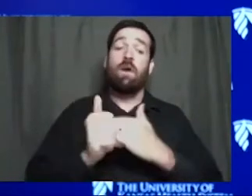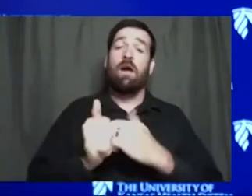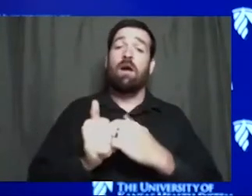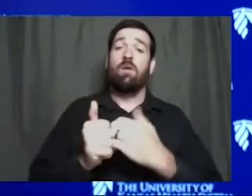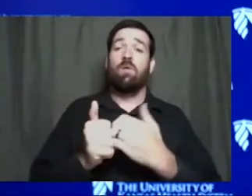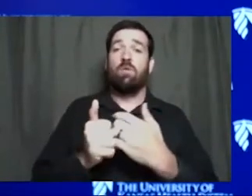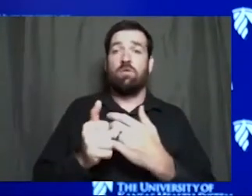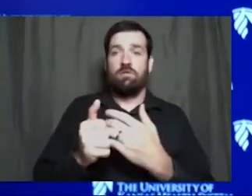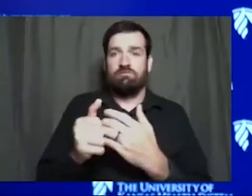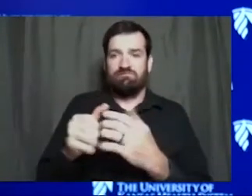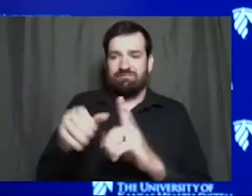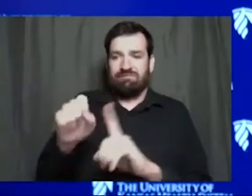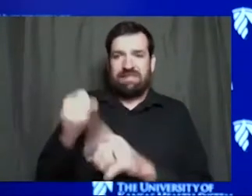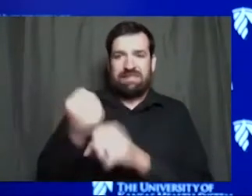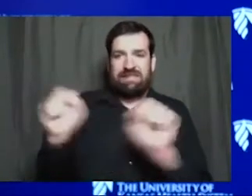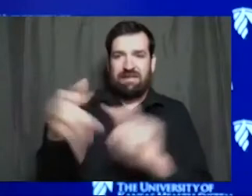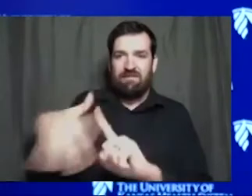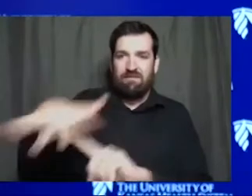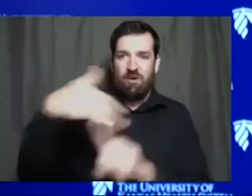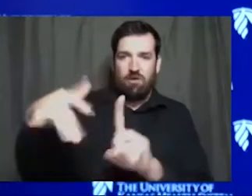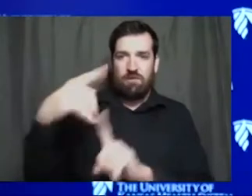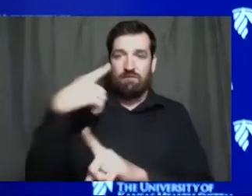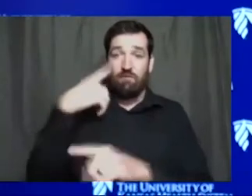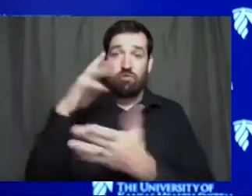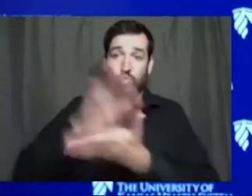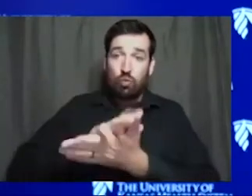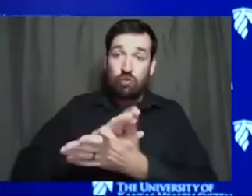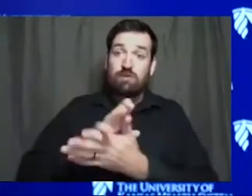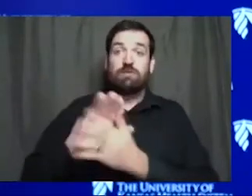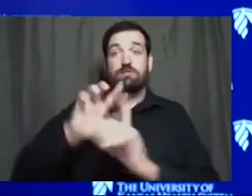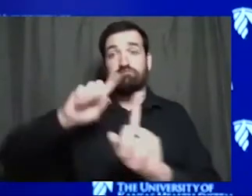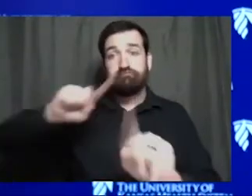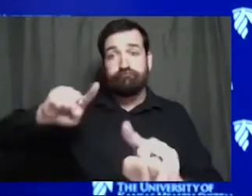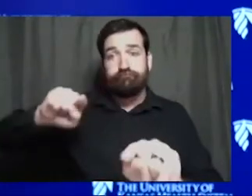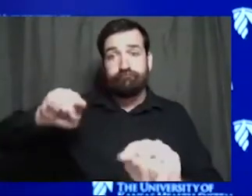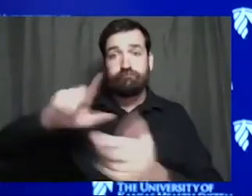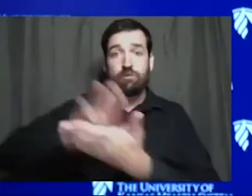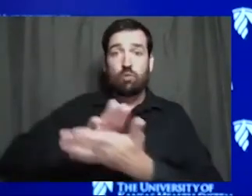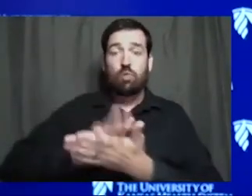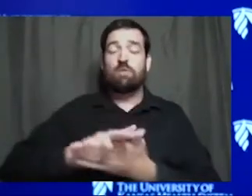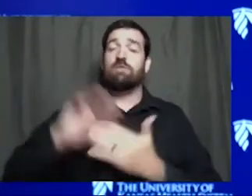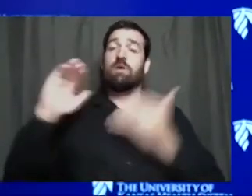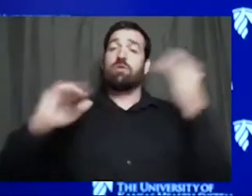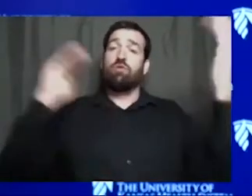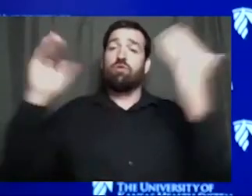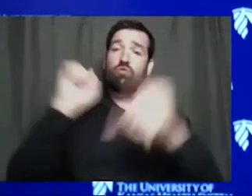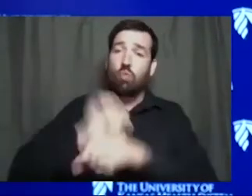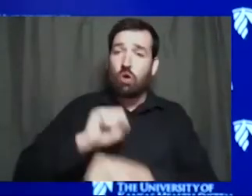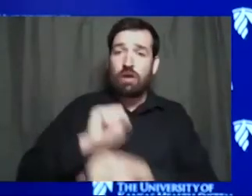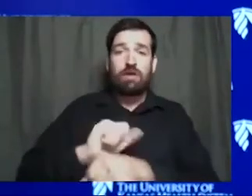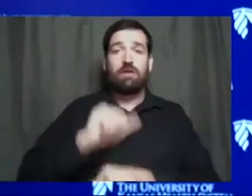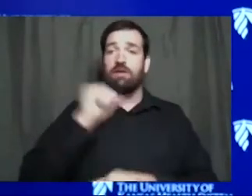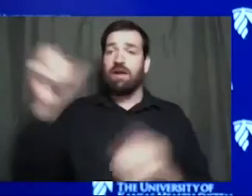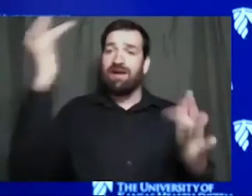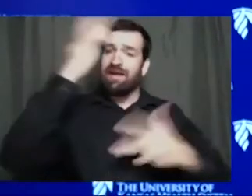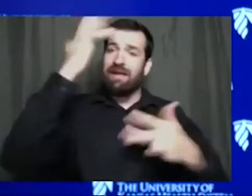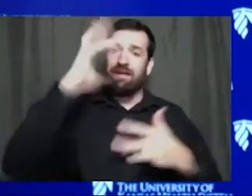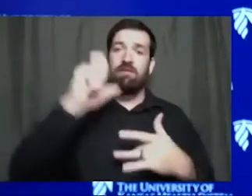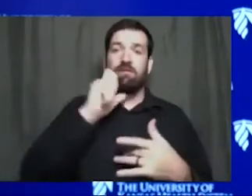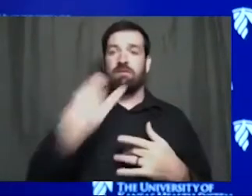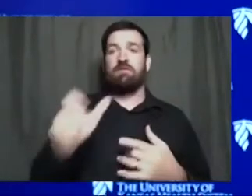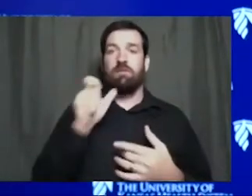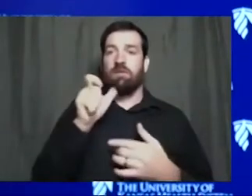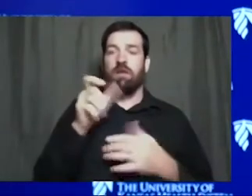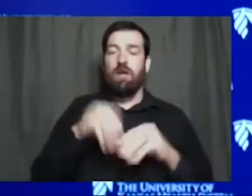in the schools and keep the kids in the schools and keep those adults working in the schools and not ill and not bringing it home to their family. And it is the